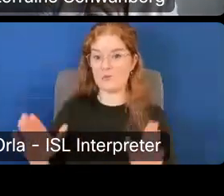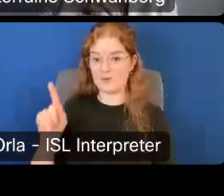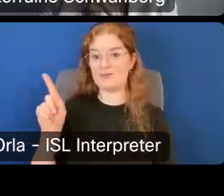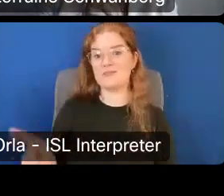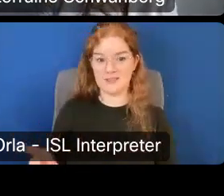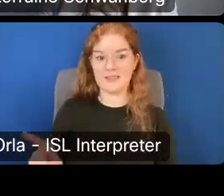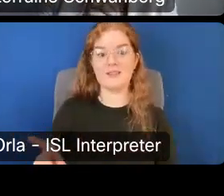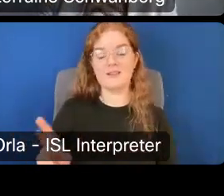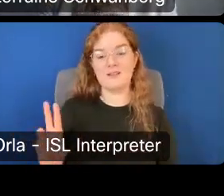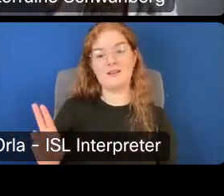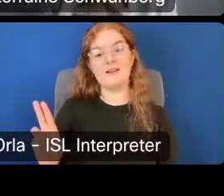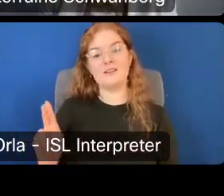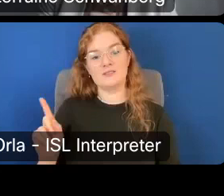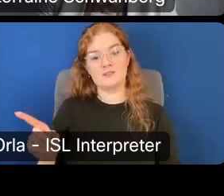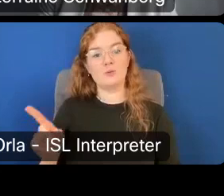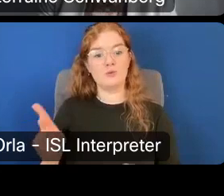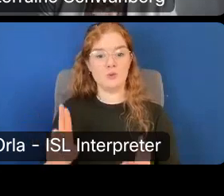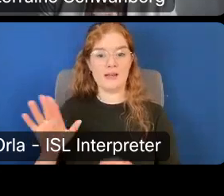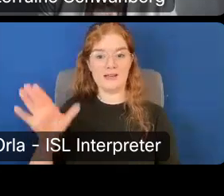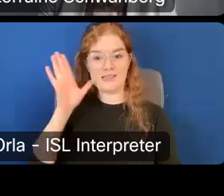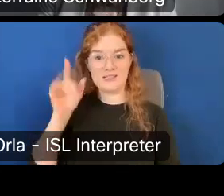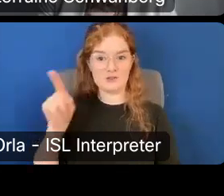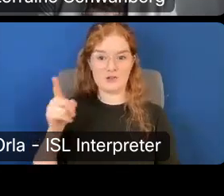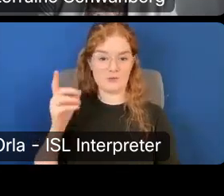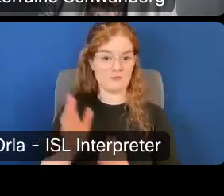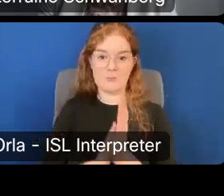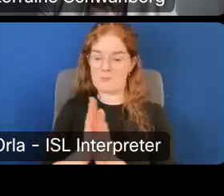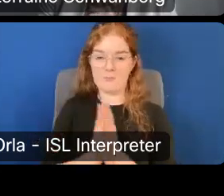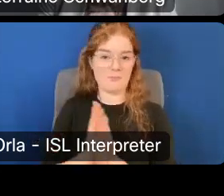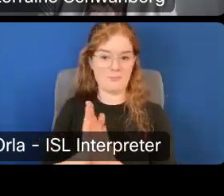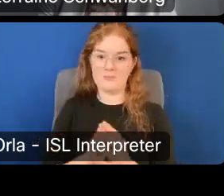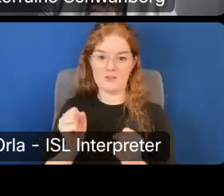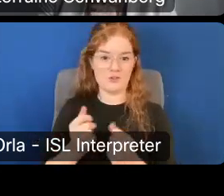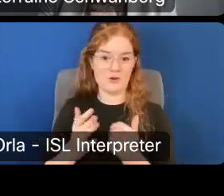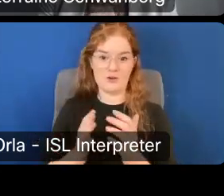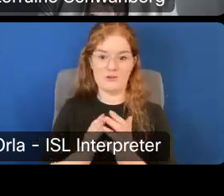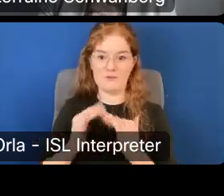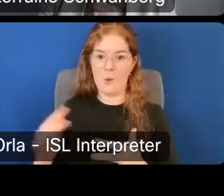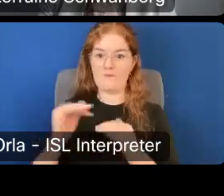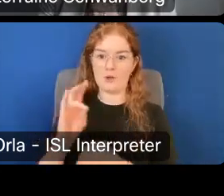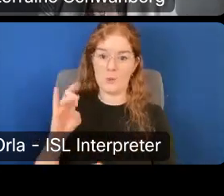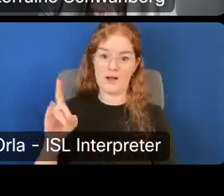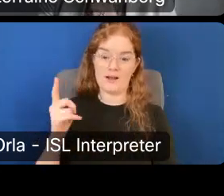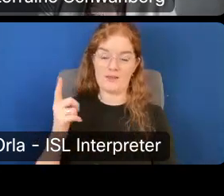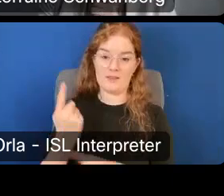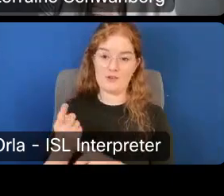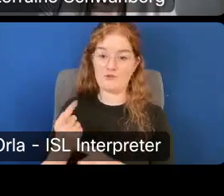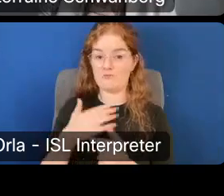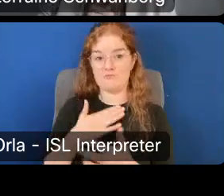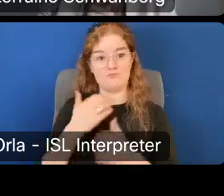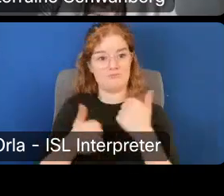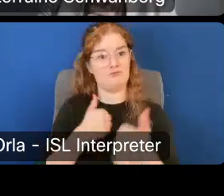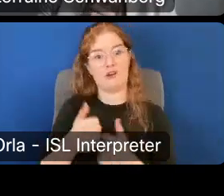our wider team, and you can hear her passion for flow for QI there. So want to congratulate her on